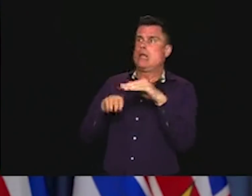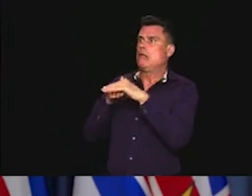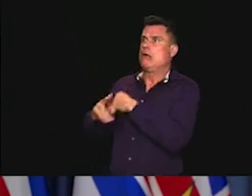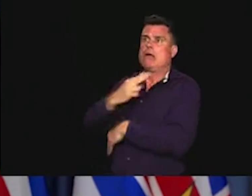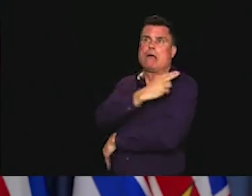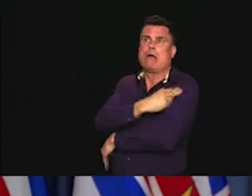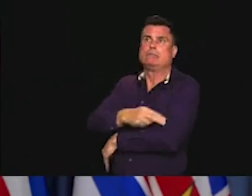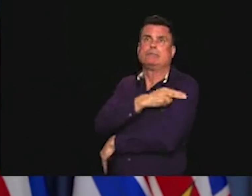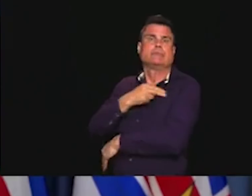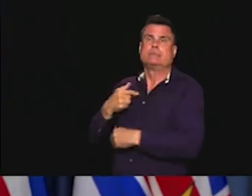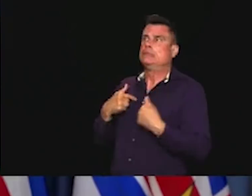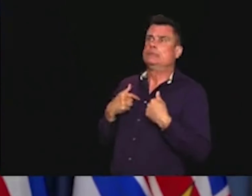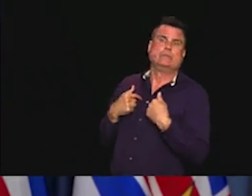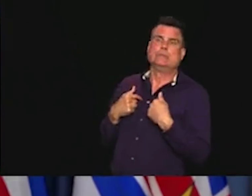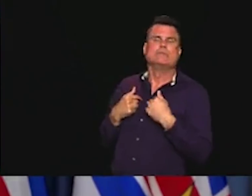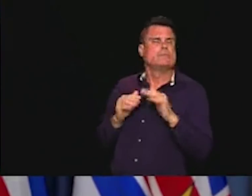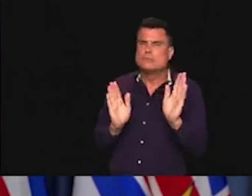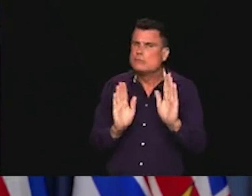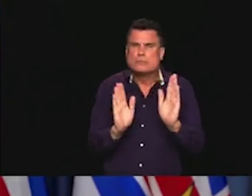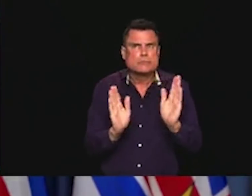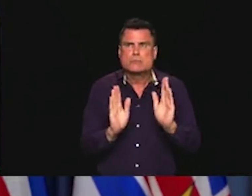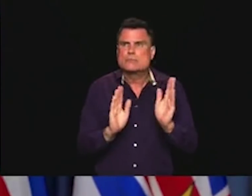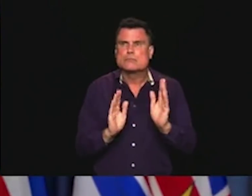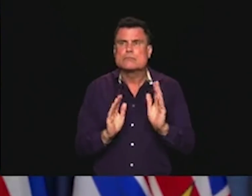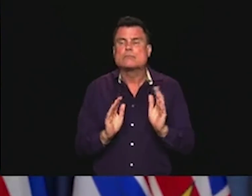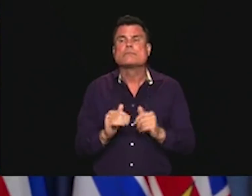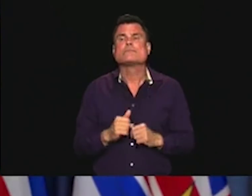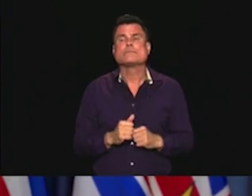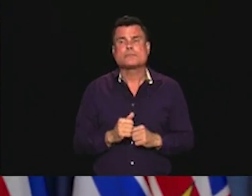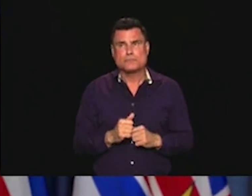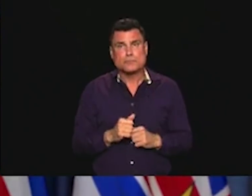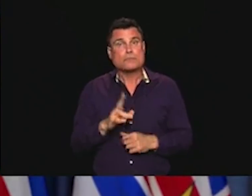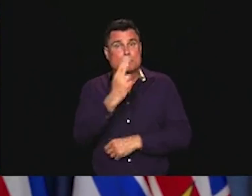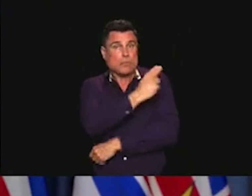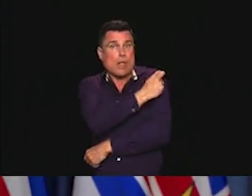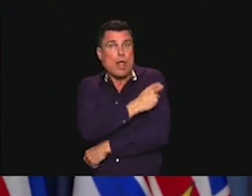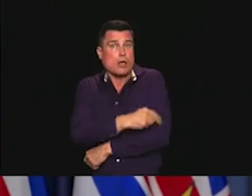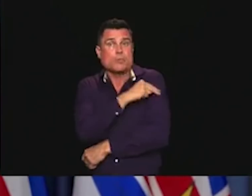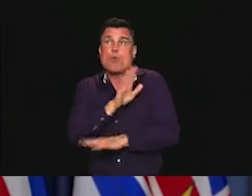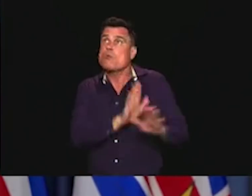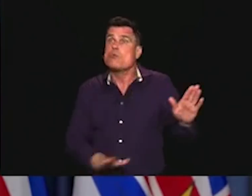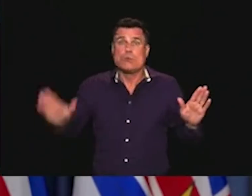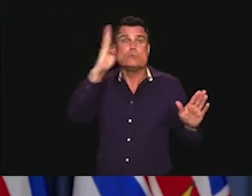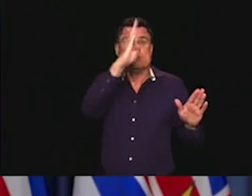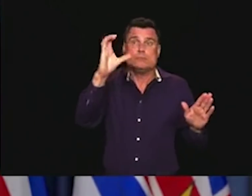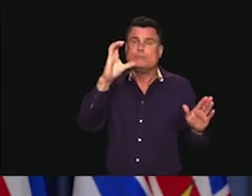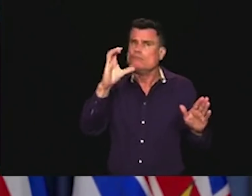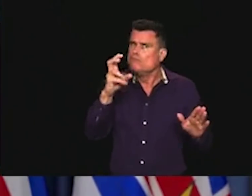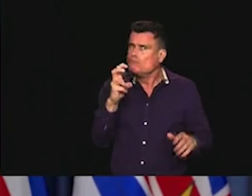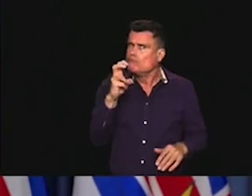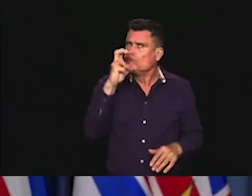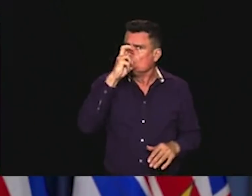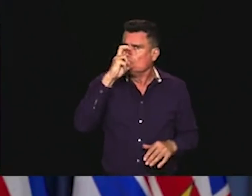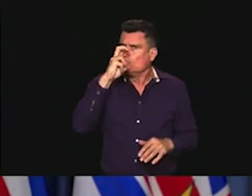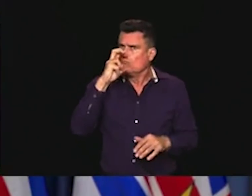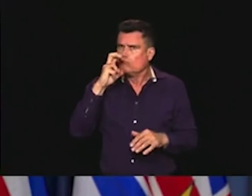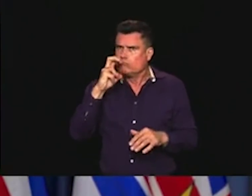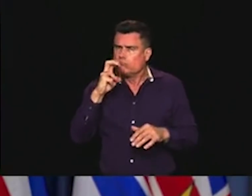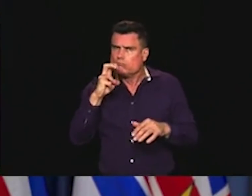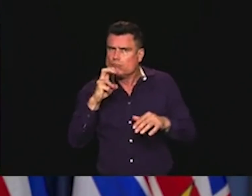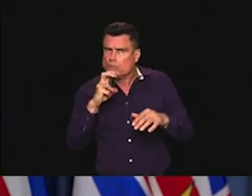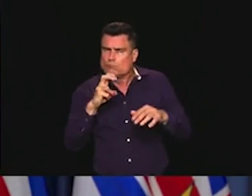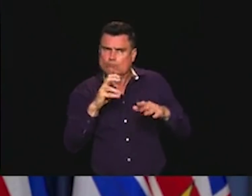people shouldn't go to the emergency room when they needed to go. And we have been, I think, pretty consistent in trying to ensure that that happens.